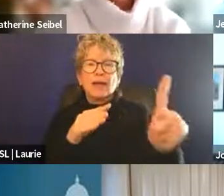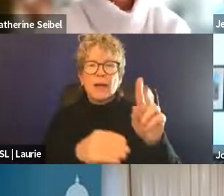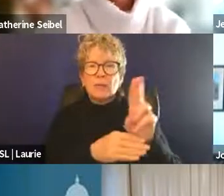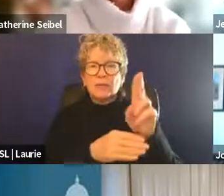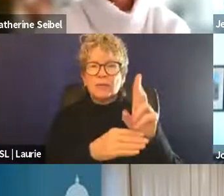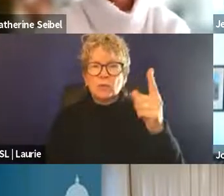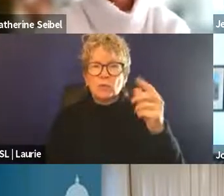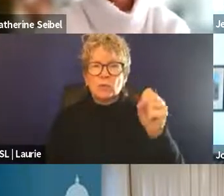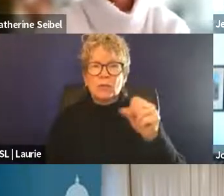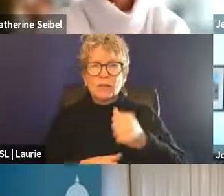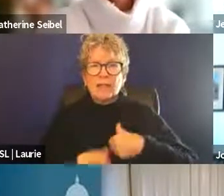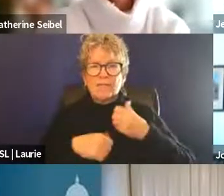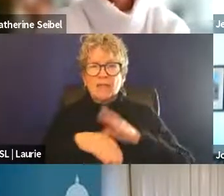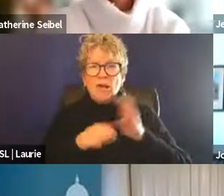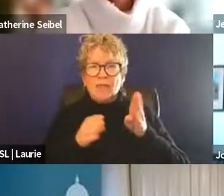living on the streets.